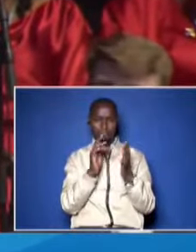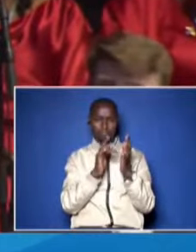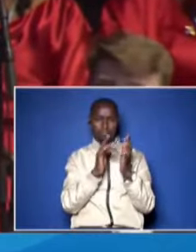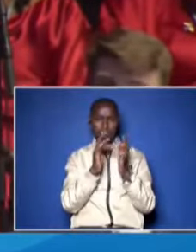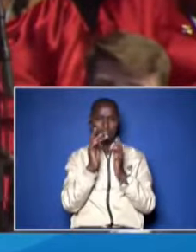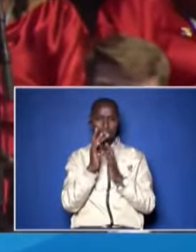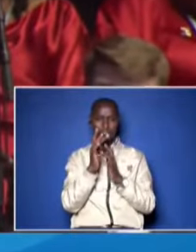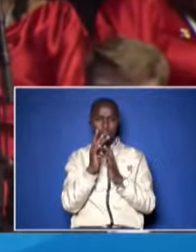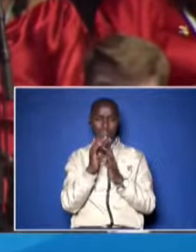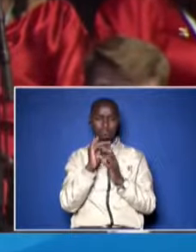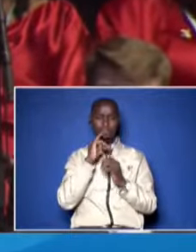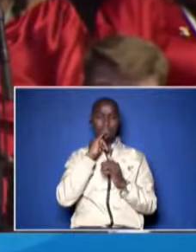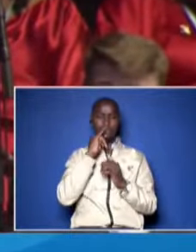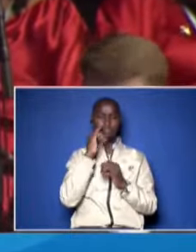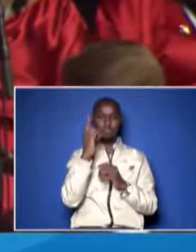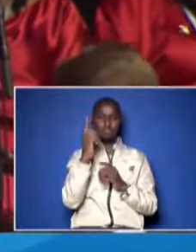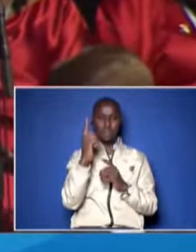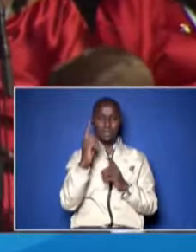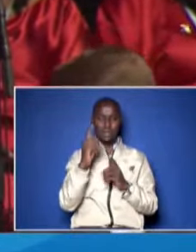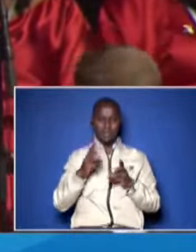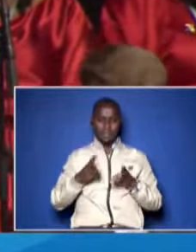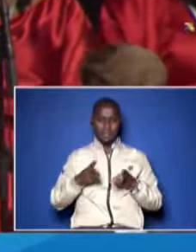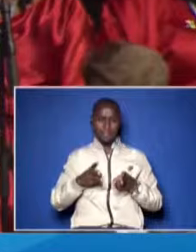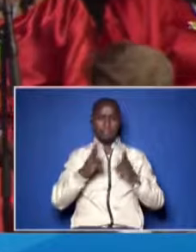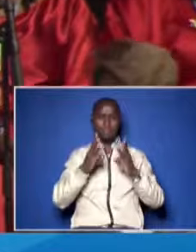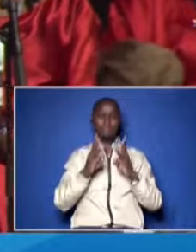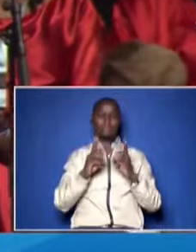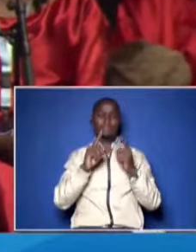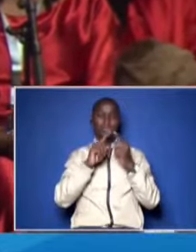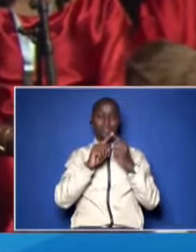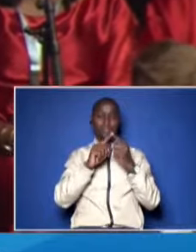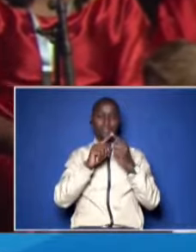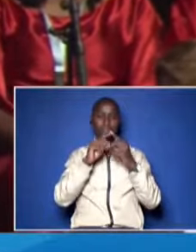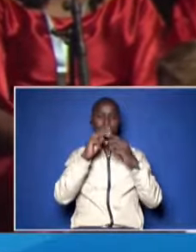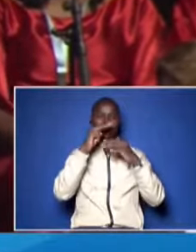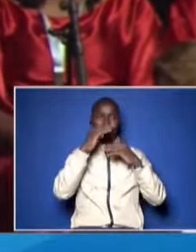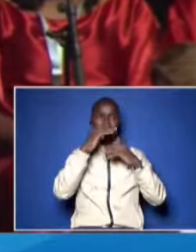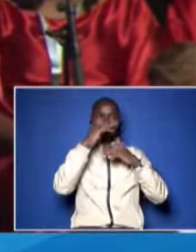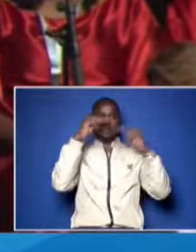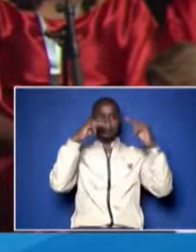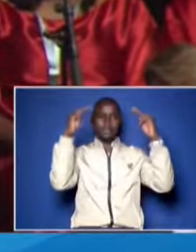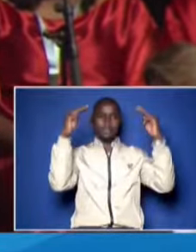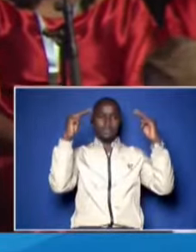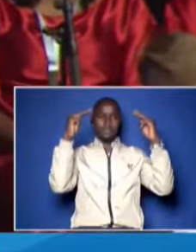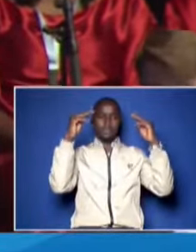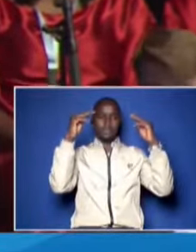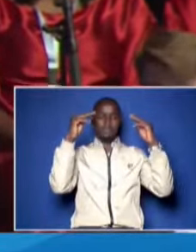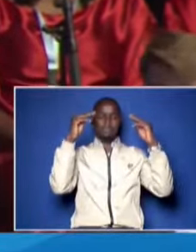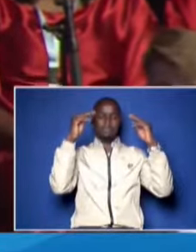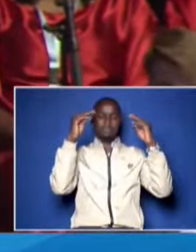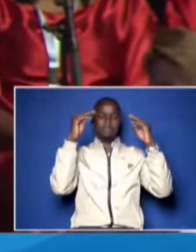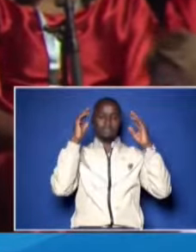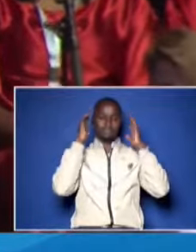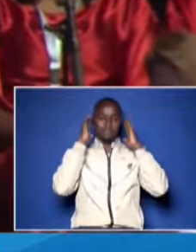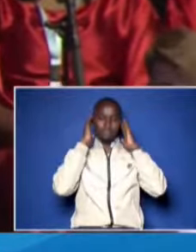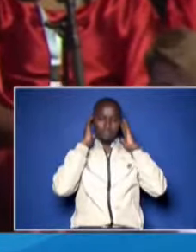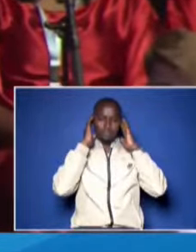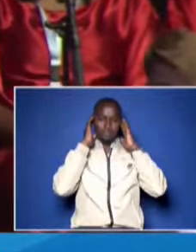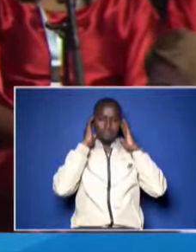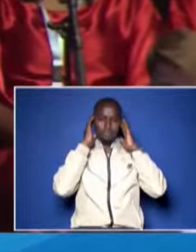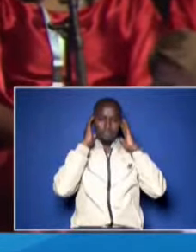is one way to Heaven anyone who says that does not know